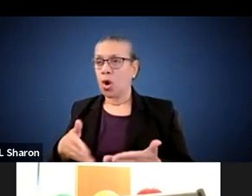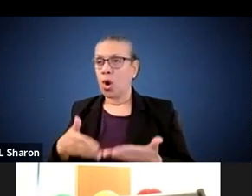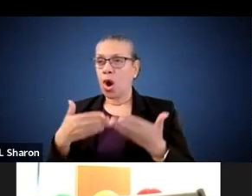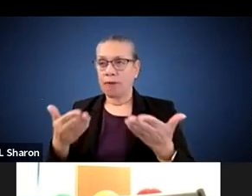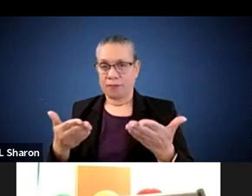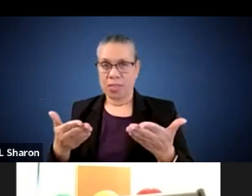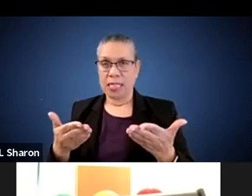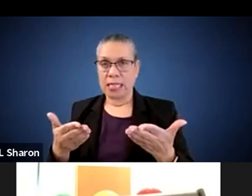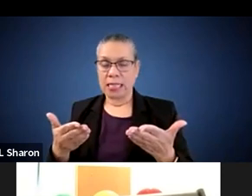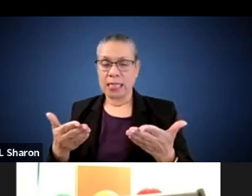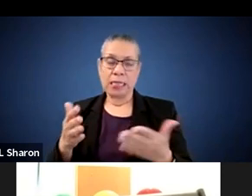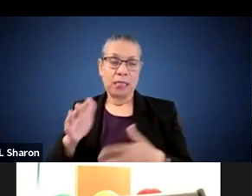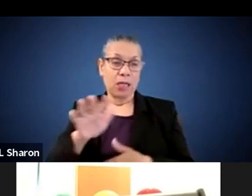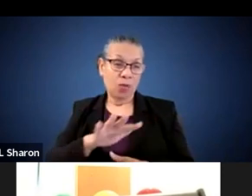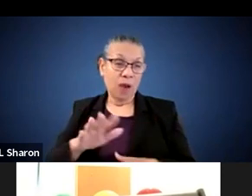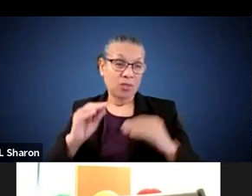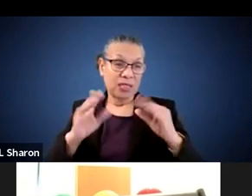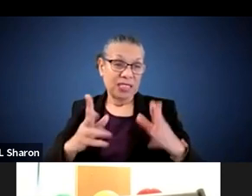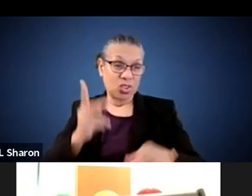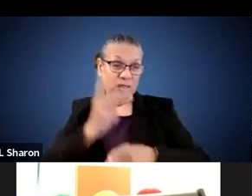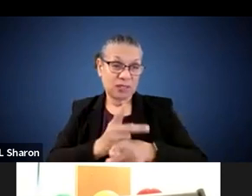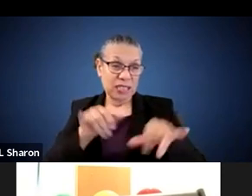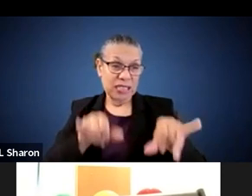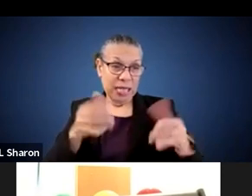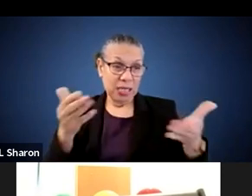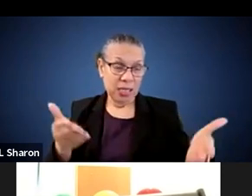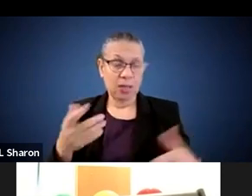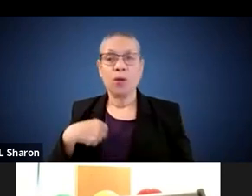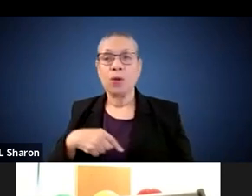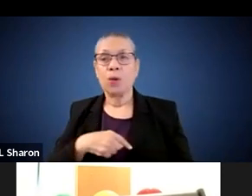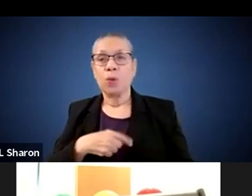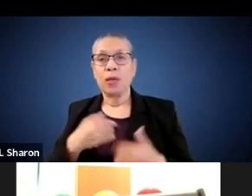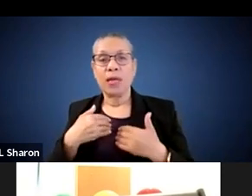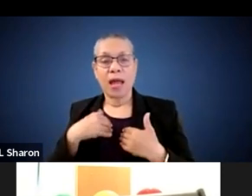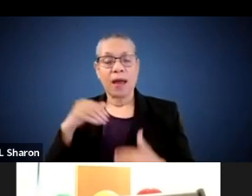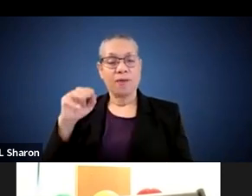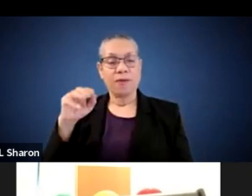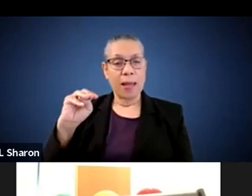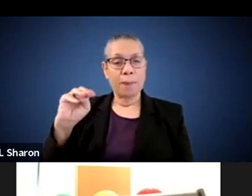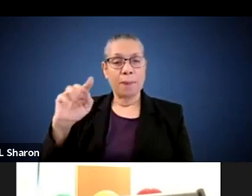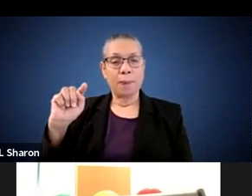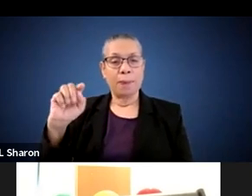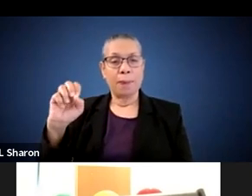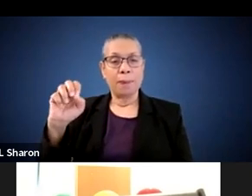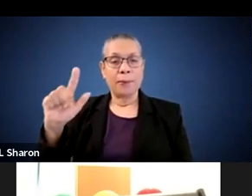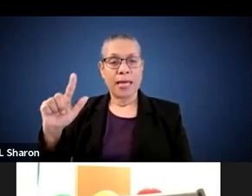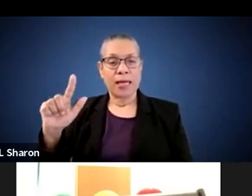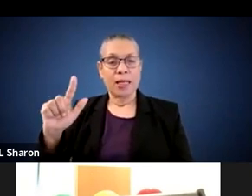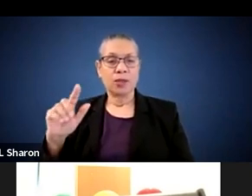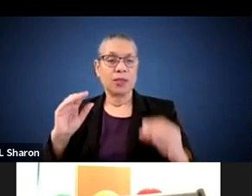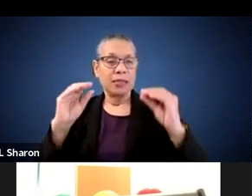large bucket around teacher retention is we have Intel Support classes that we offer